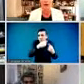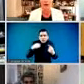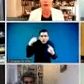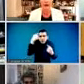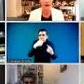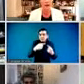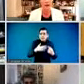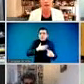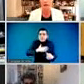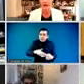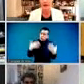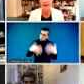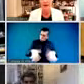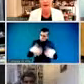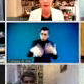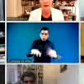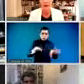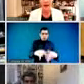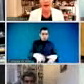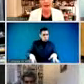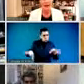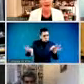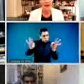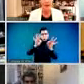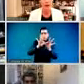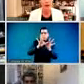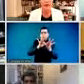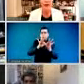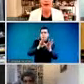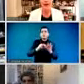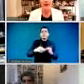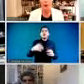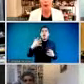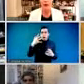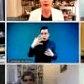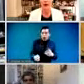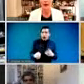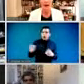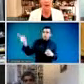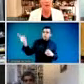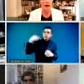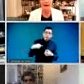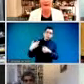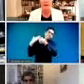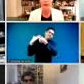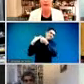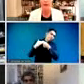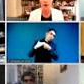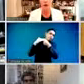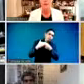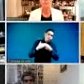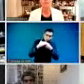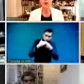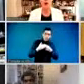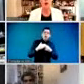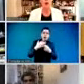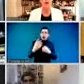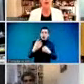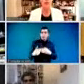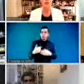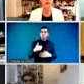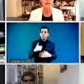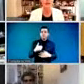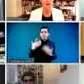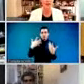trolling, bullying, threats, etc., I think it is important that we enable mechanisms for other women not